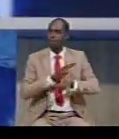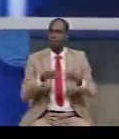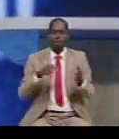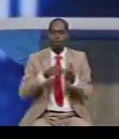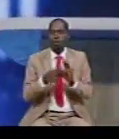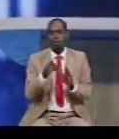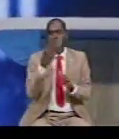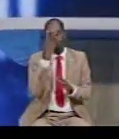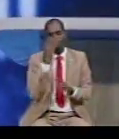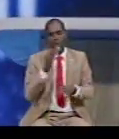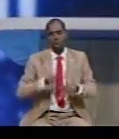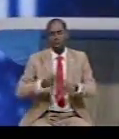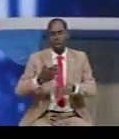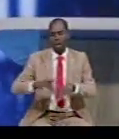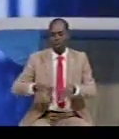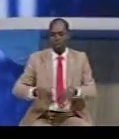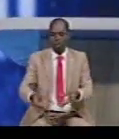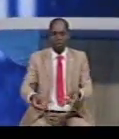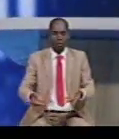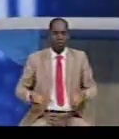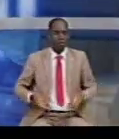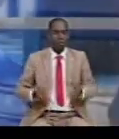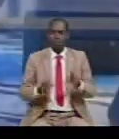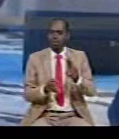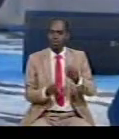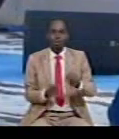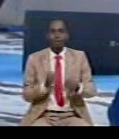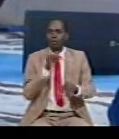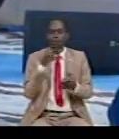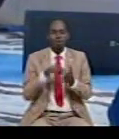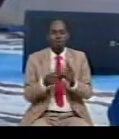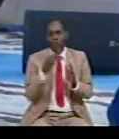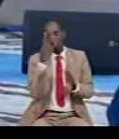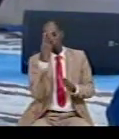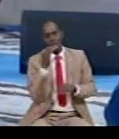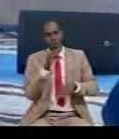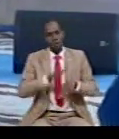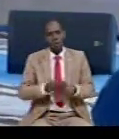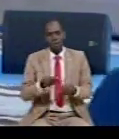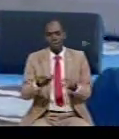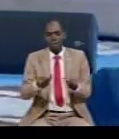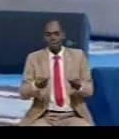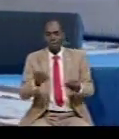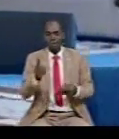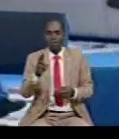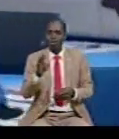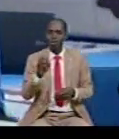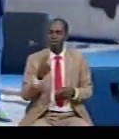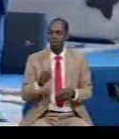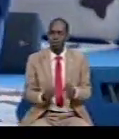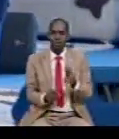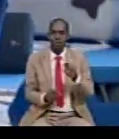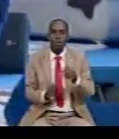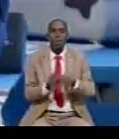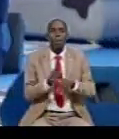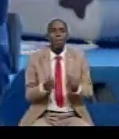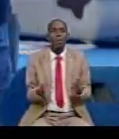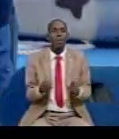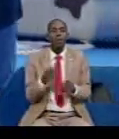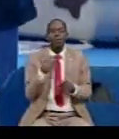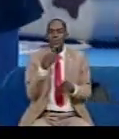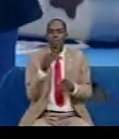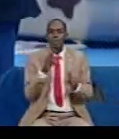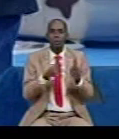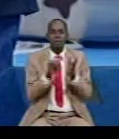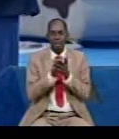that. It's not saying those who sleep on the dust. Not that. Those who sleep in the dust. Who